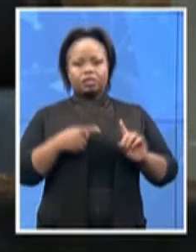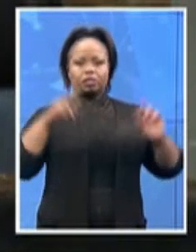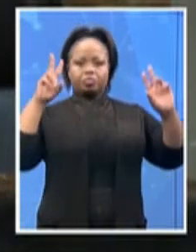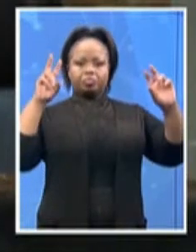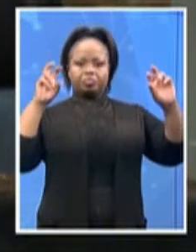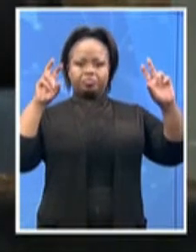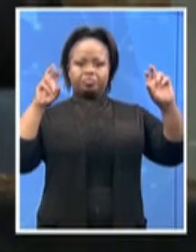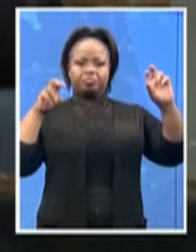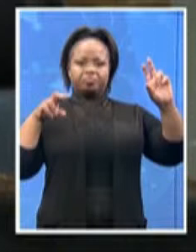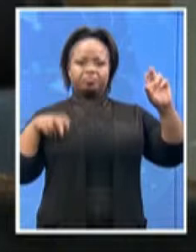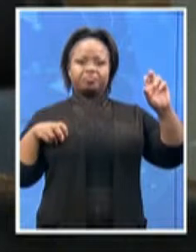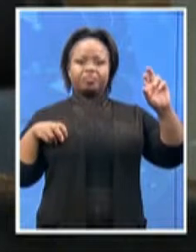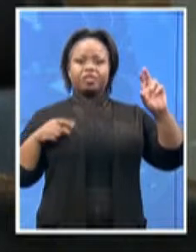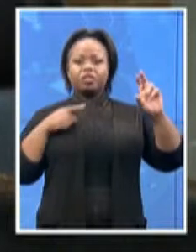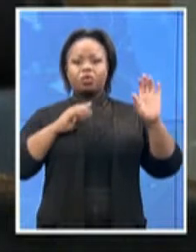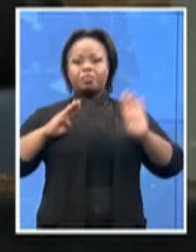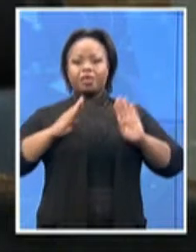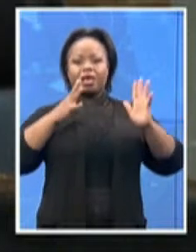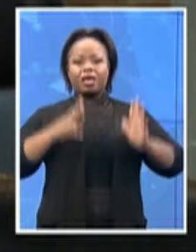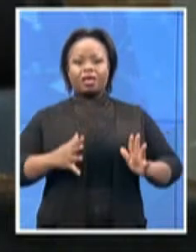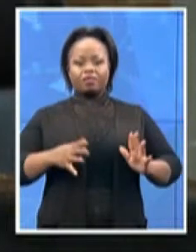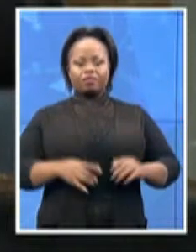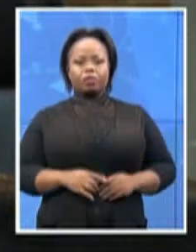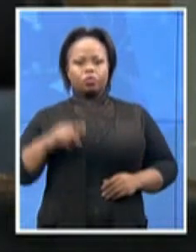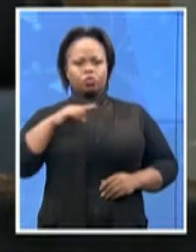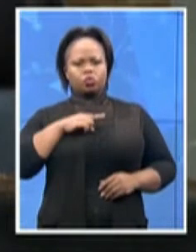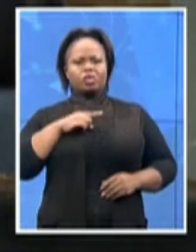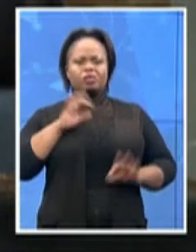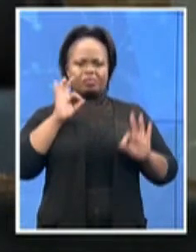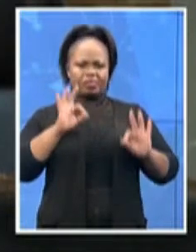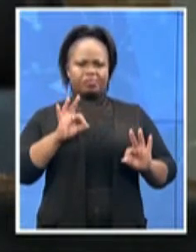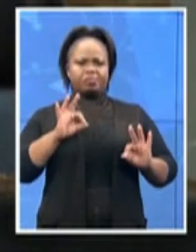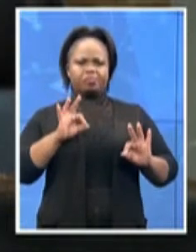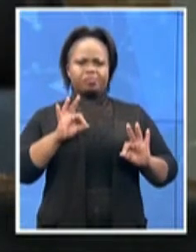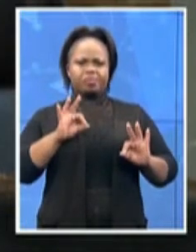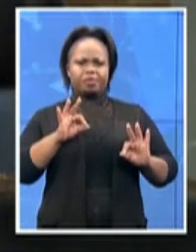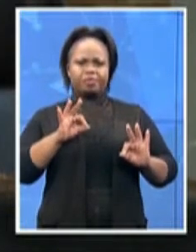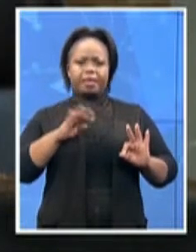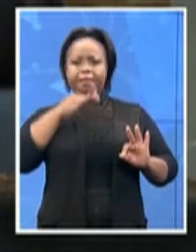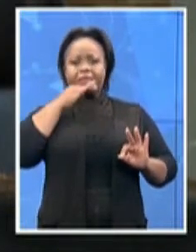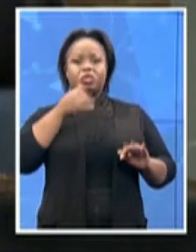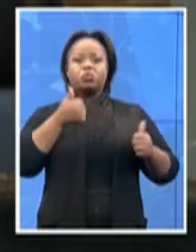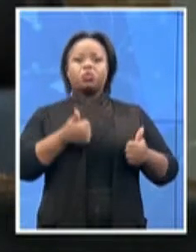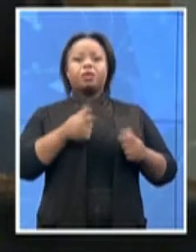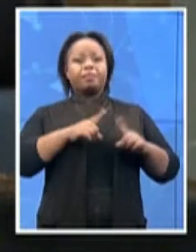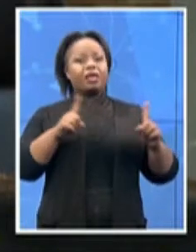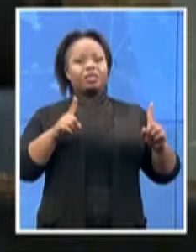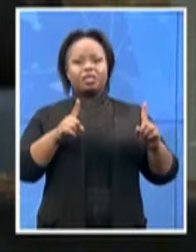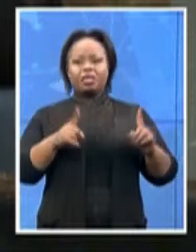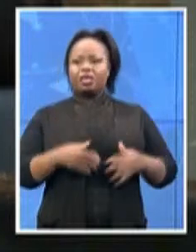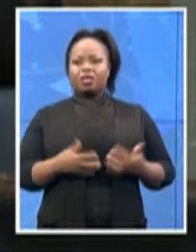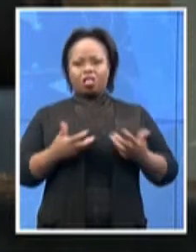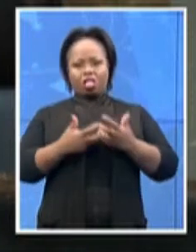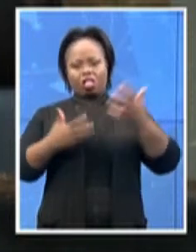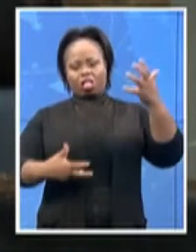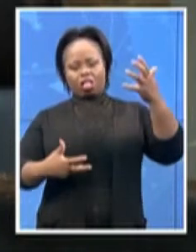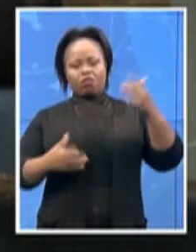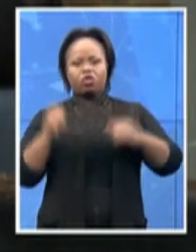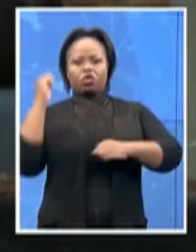although in good faith, is inconsistent with his office as a member of Cabinet, close